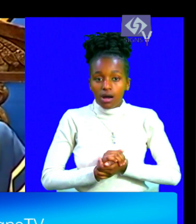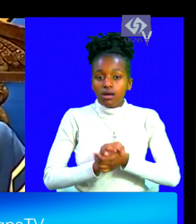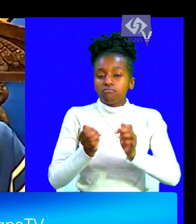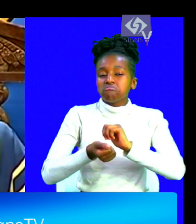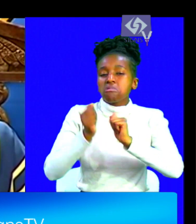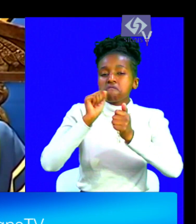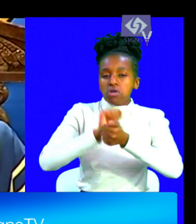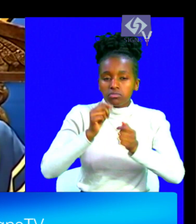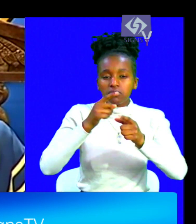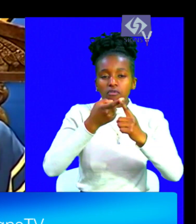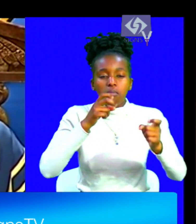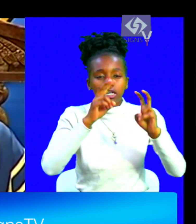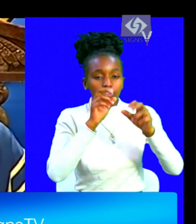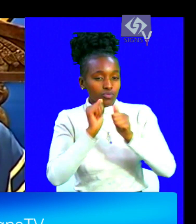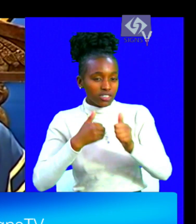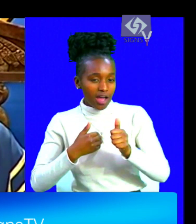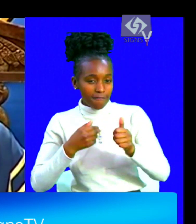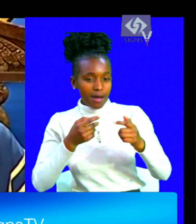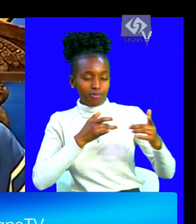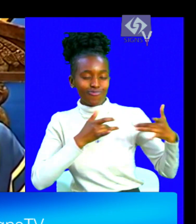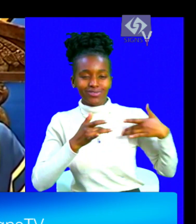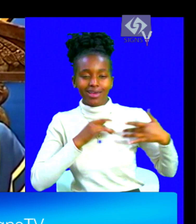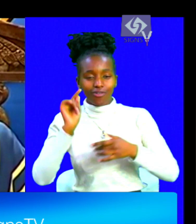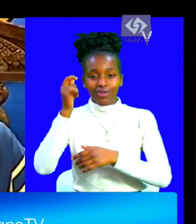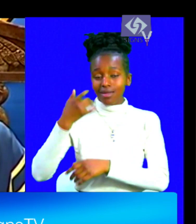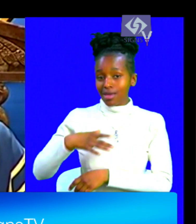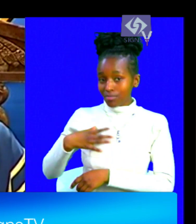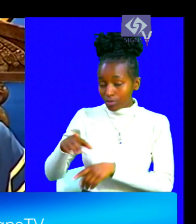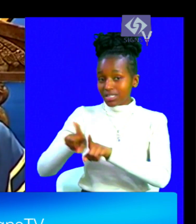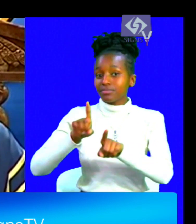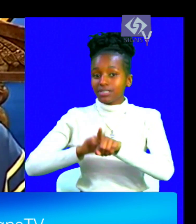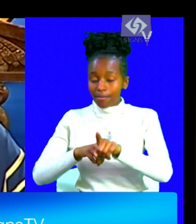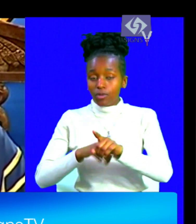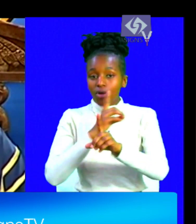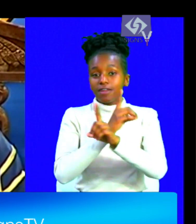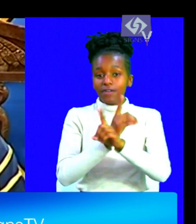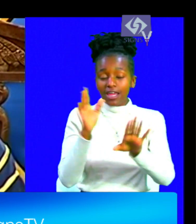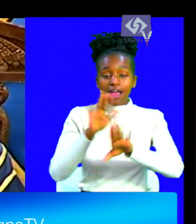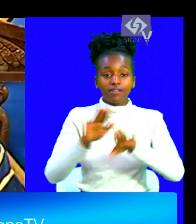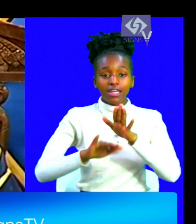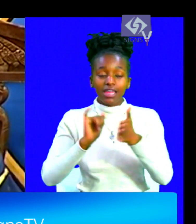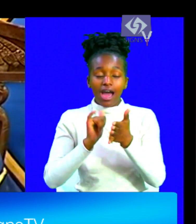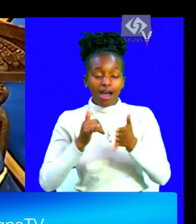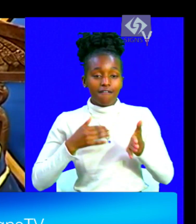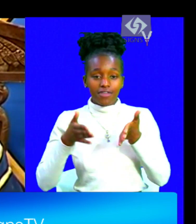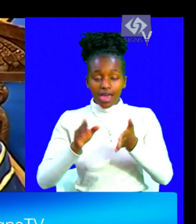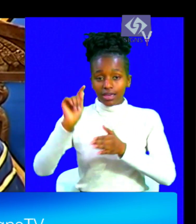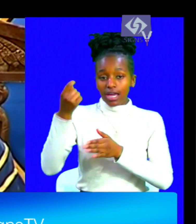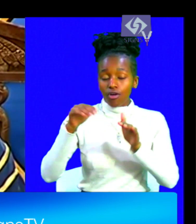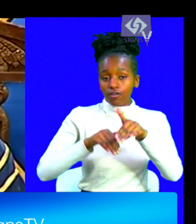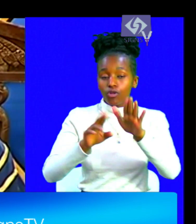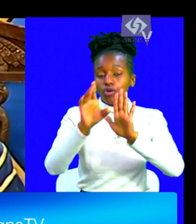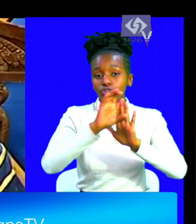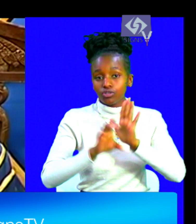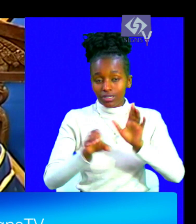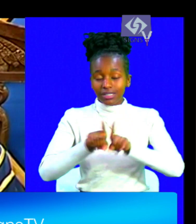to the people of Kenya, to be framed by the National Dialogue Committee in line with the Constitution and the laws of the Republic of Kenya, and respecting